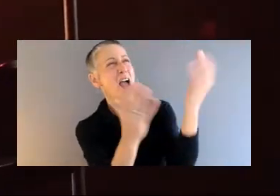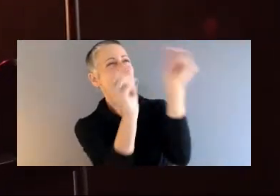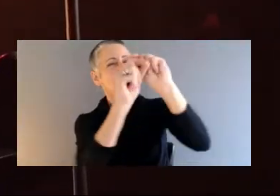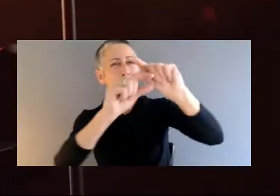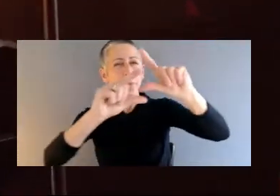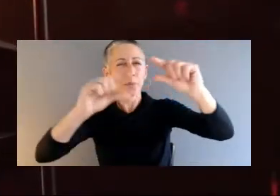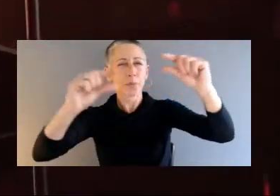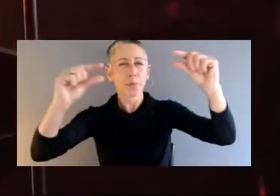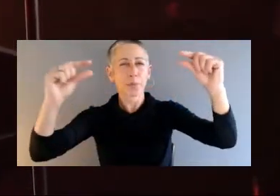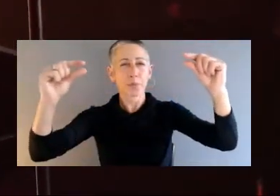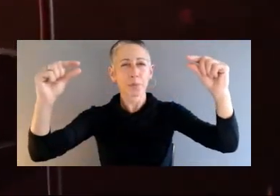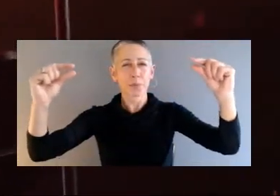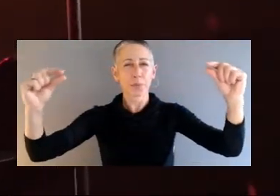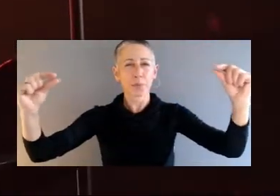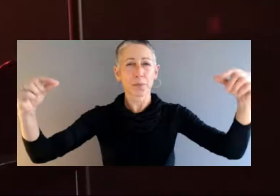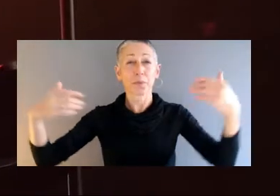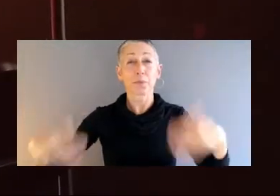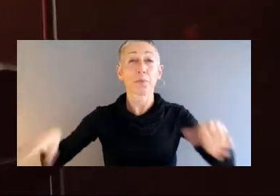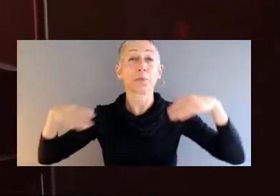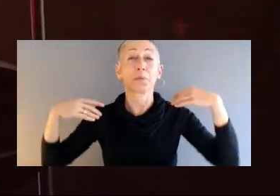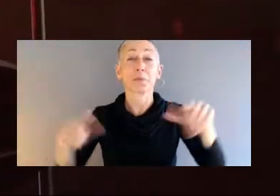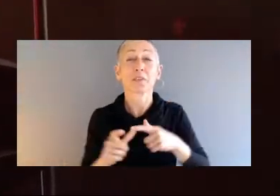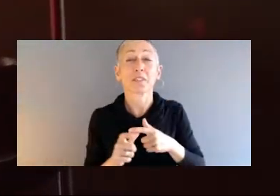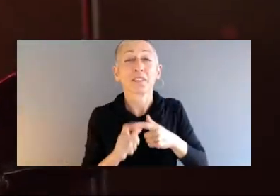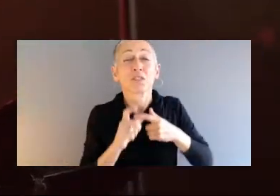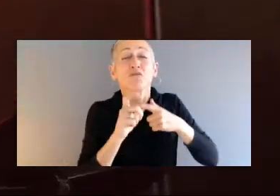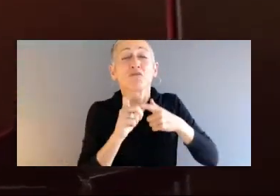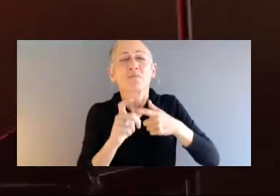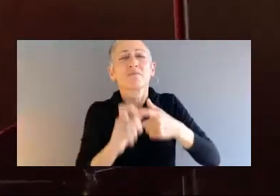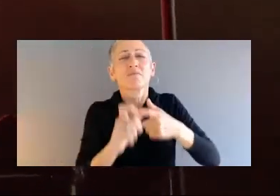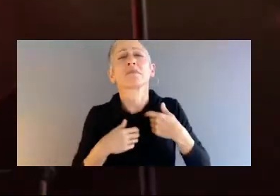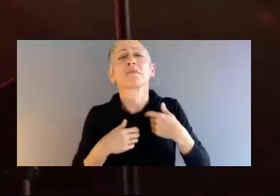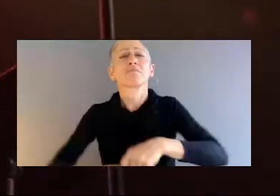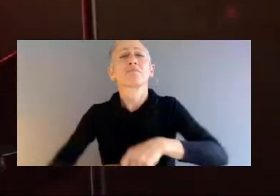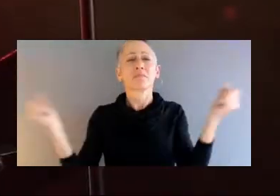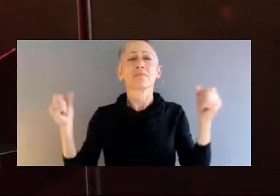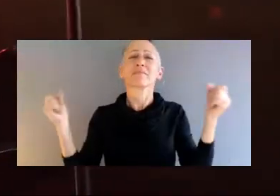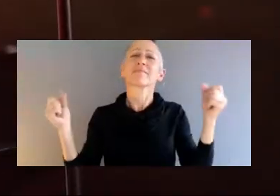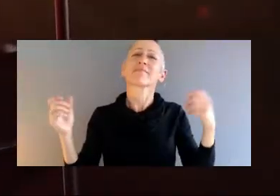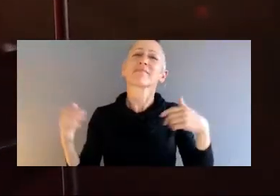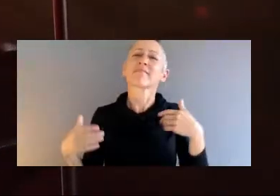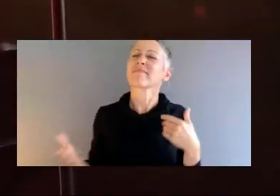run, finally run. Let's take the